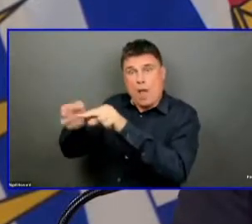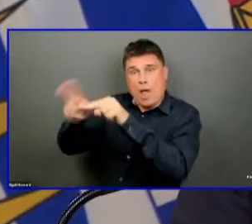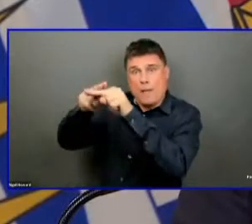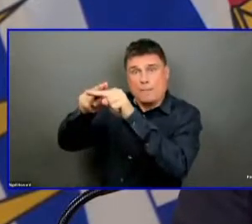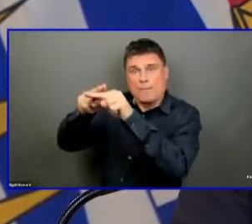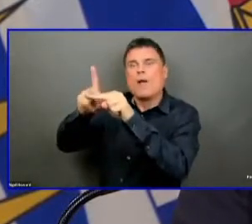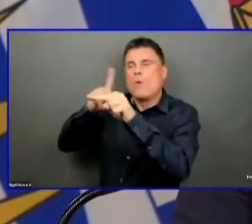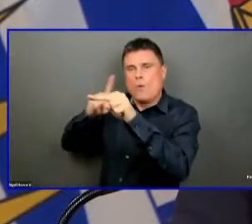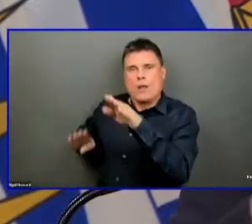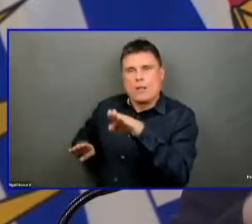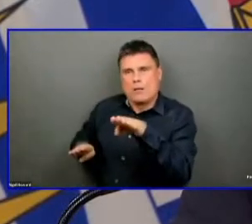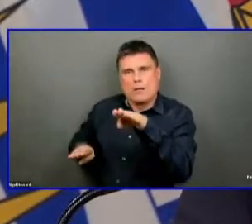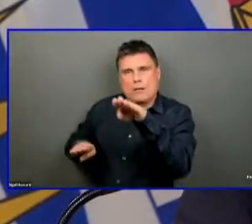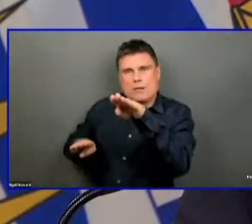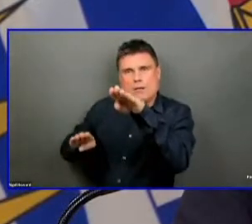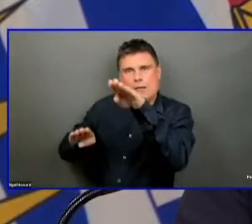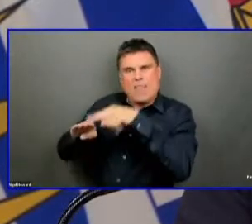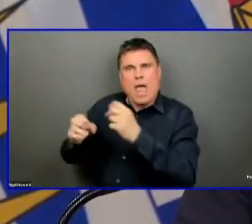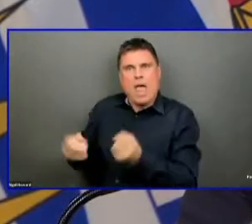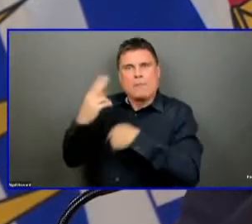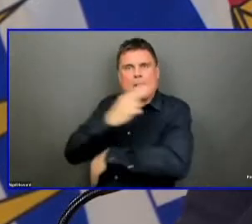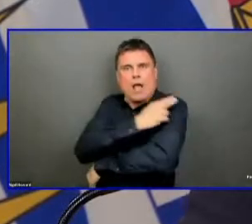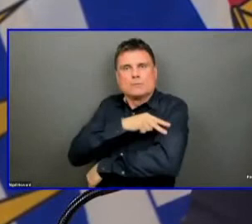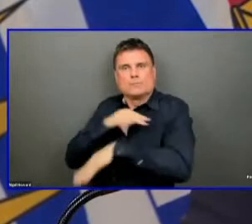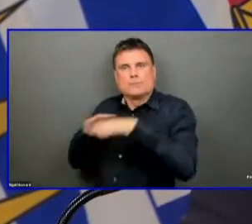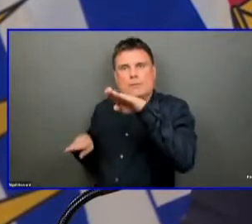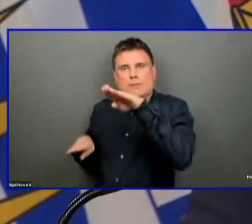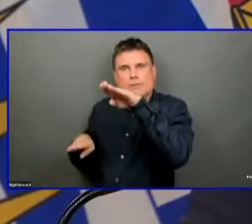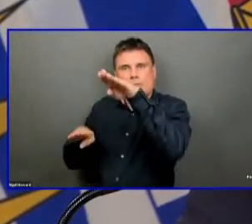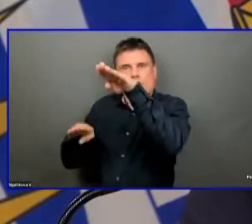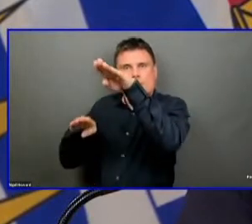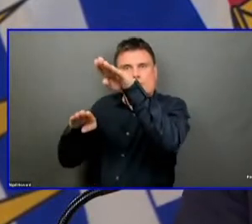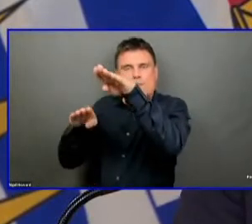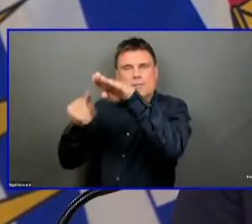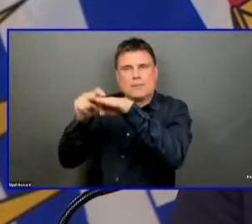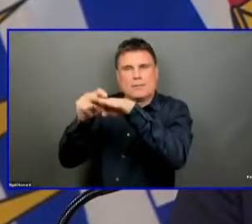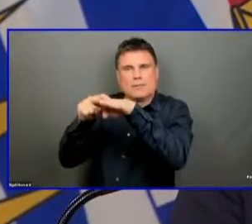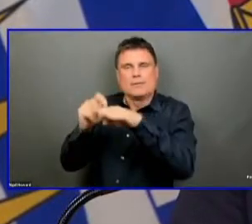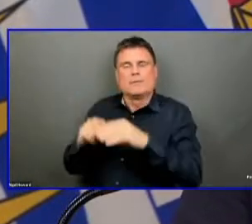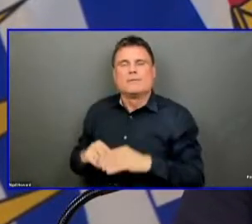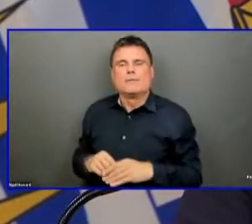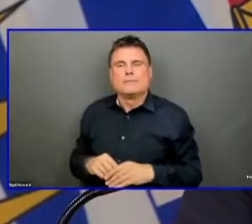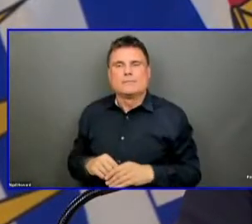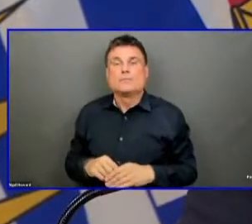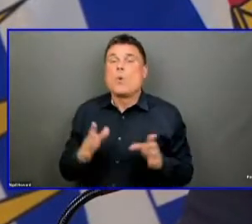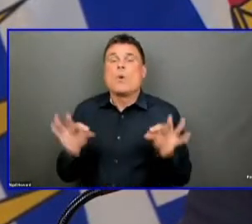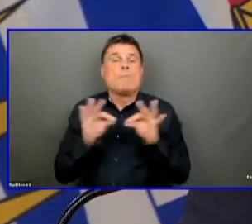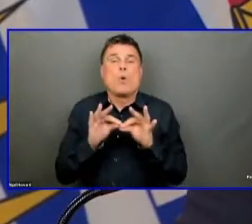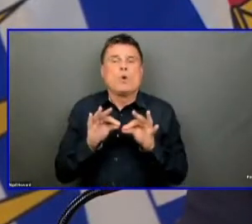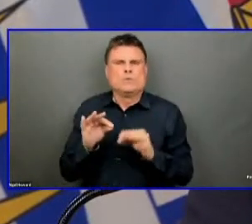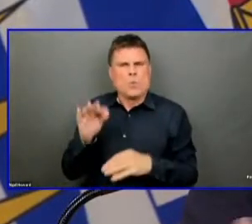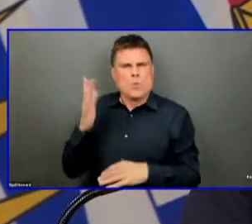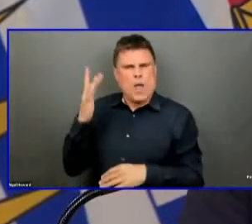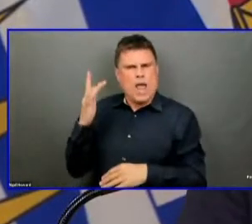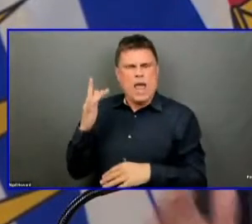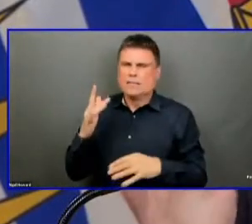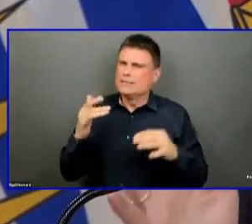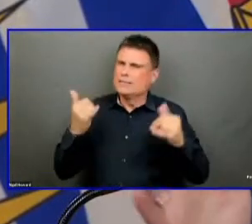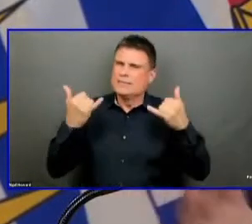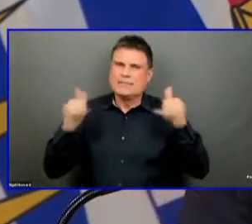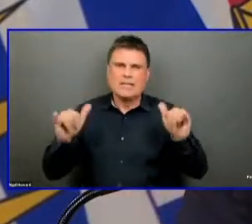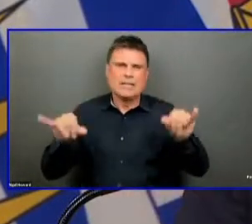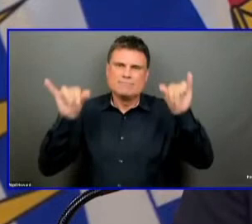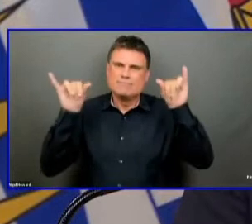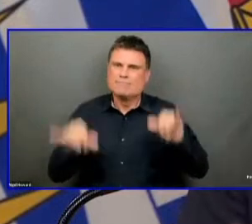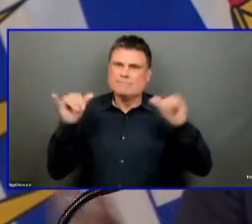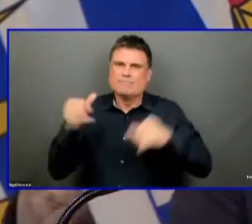why the age-based program is so important, why we need to maintain the protection from vaccination for people down to age 40